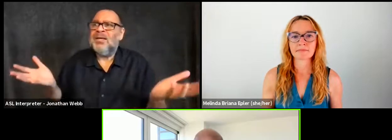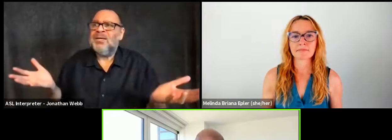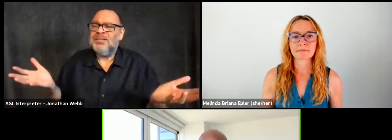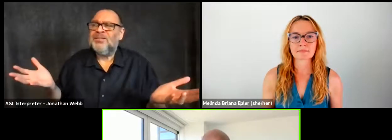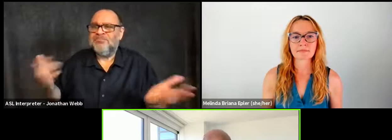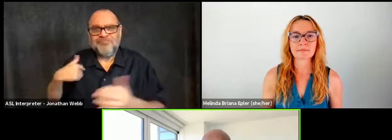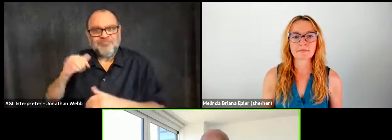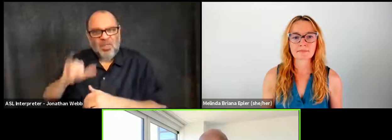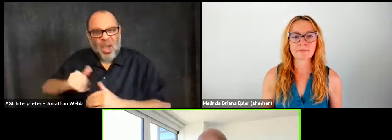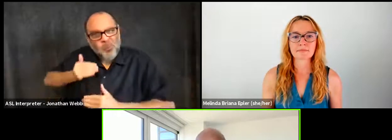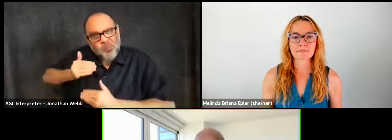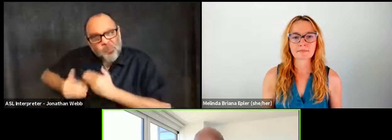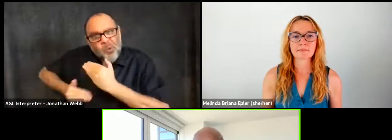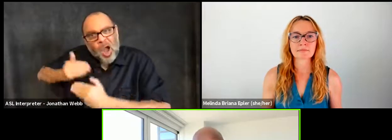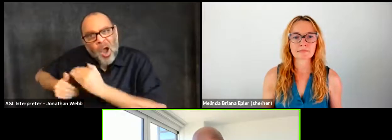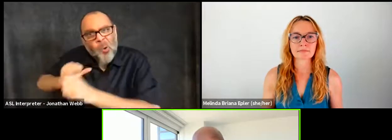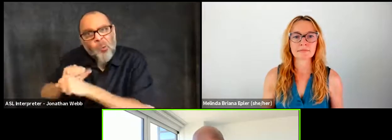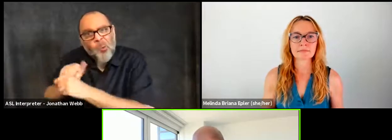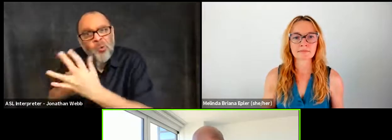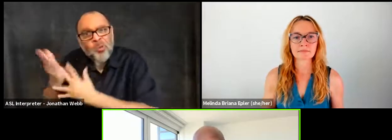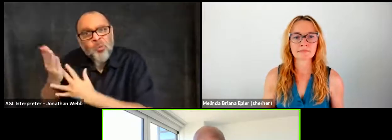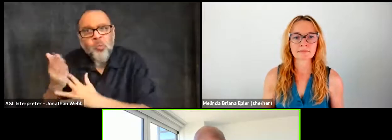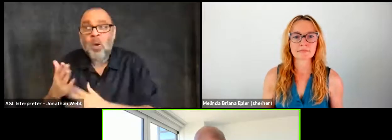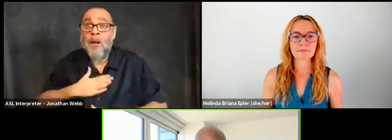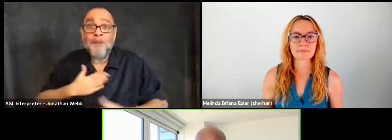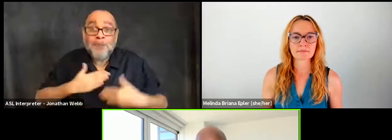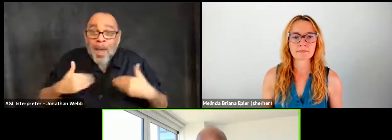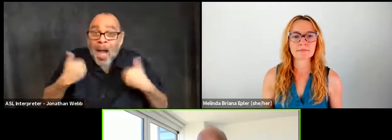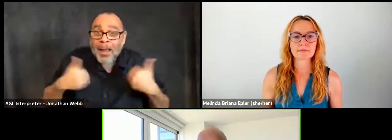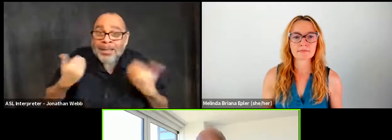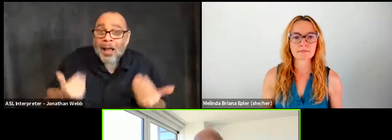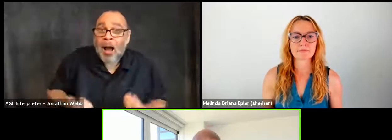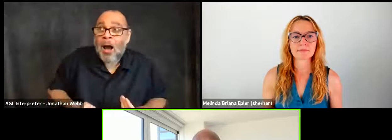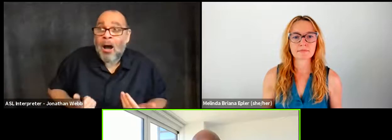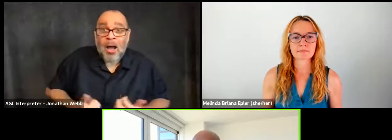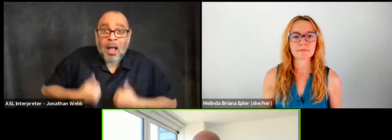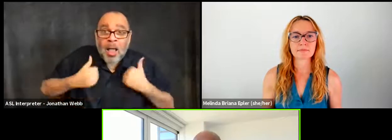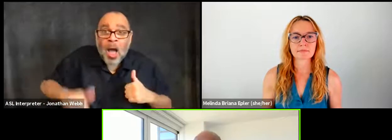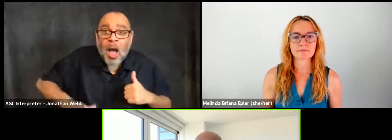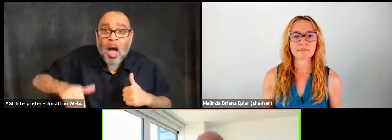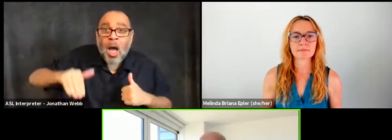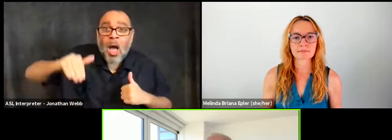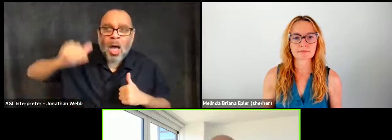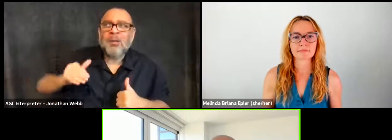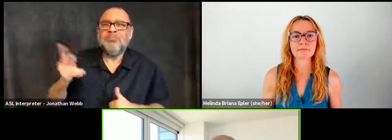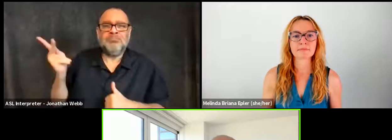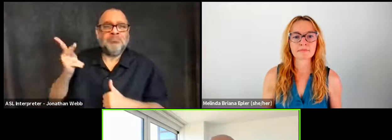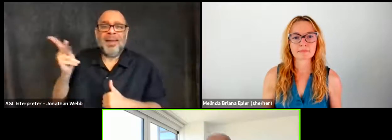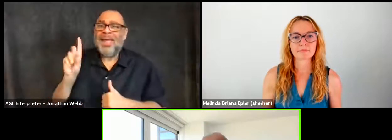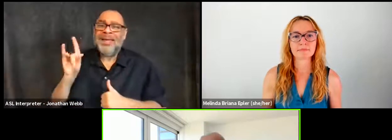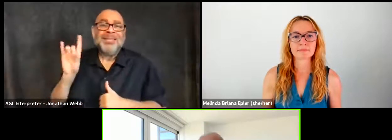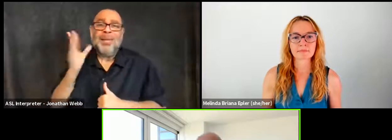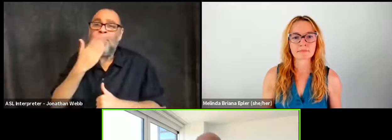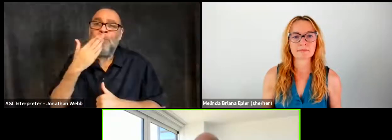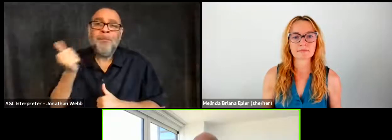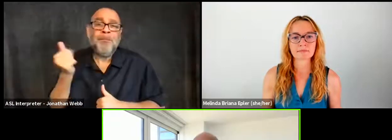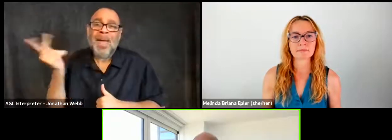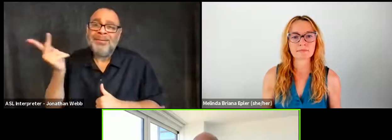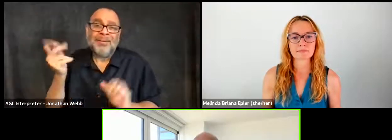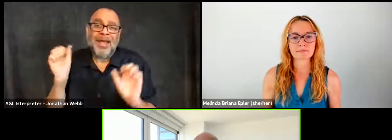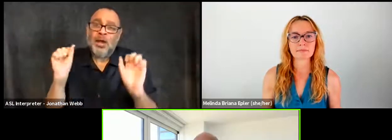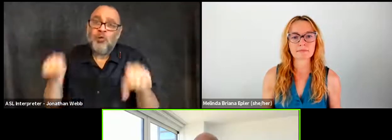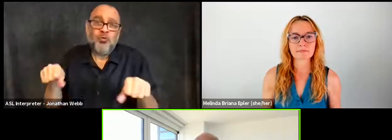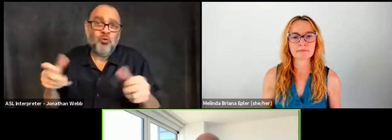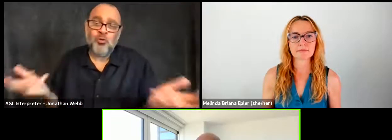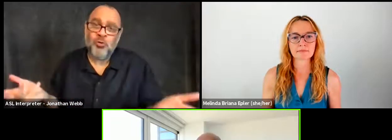most of my young life, they did the best they could with what education and experience they had. And think about my parents and a lot of